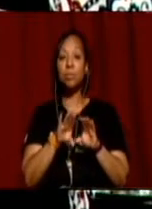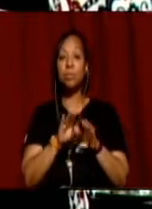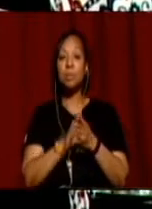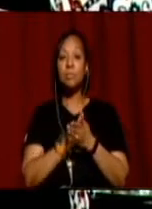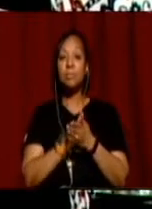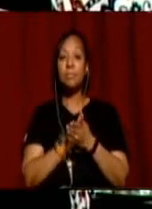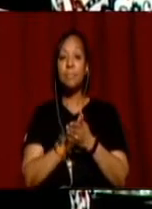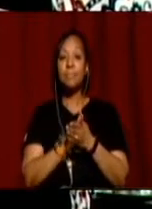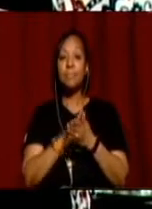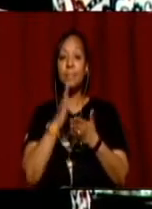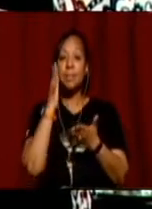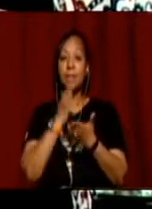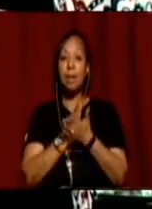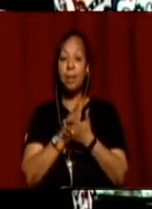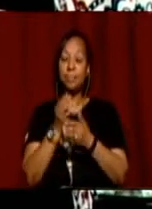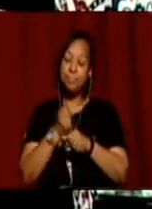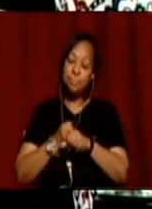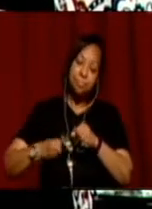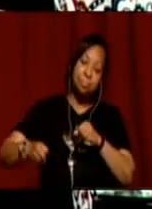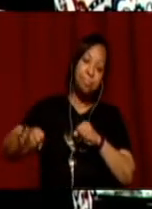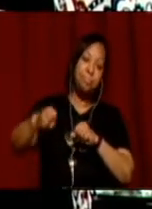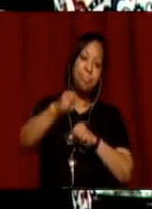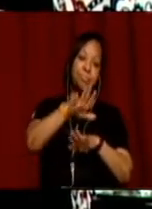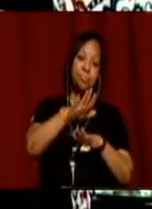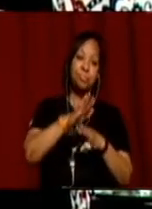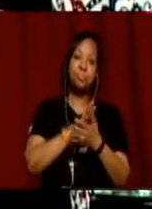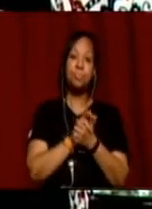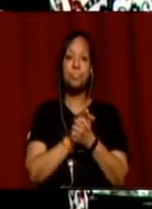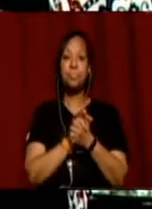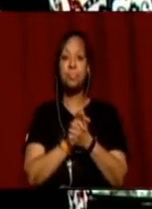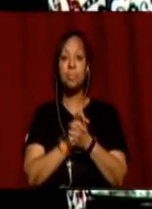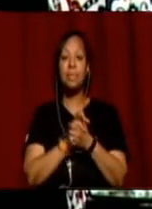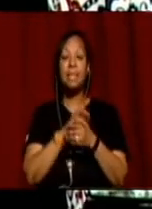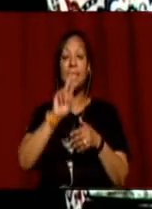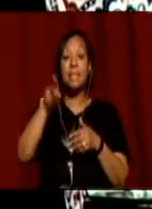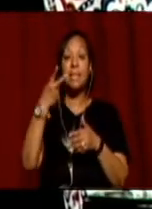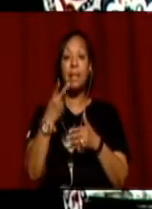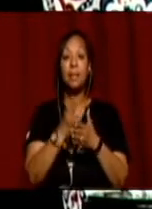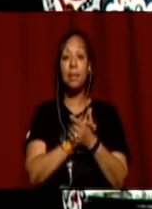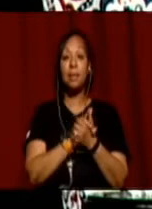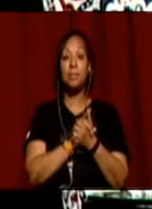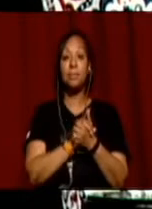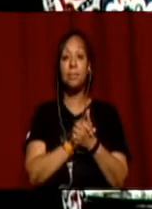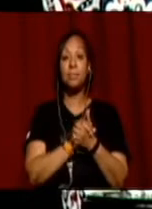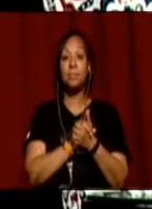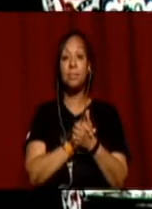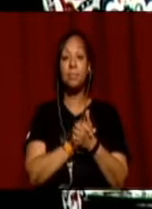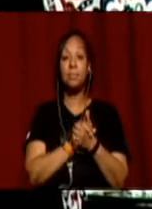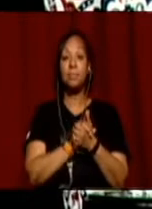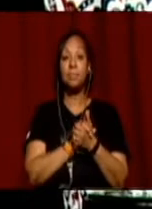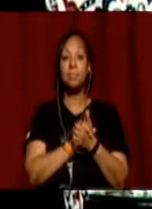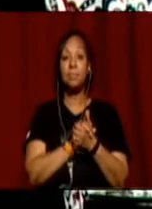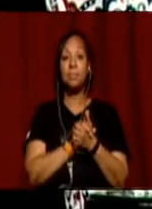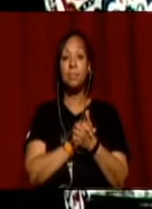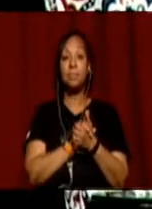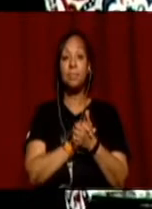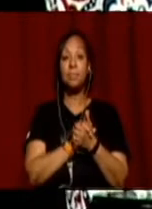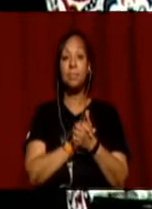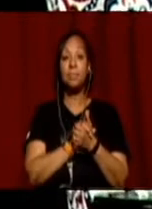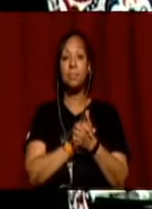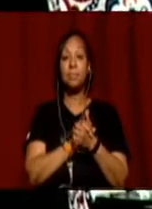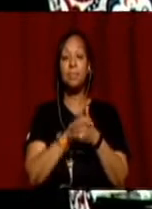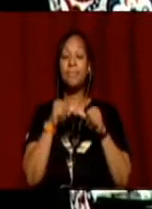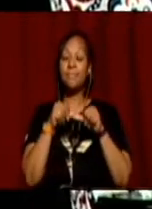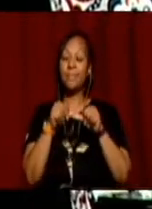mitigate the transmission of the disease. That's the first thing. And the second thing is we've got to steel ourselves for the